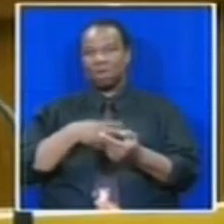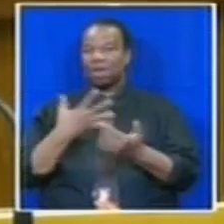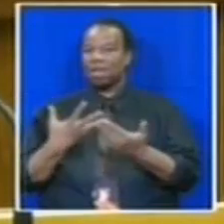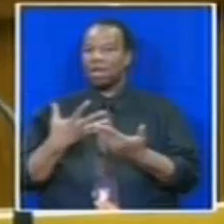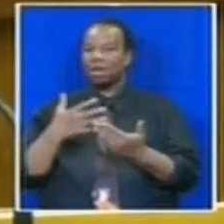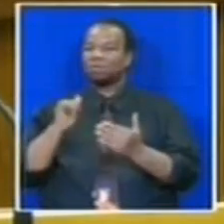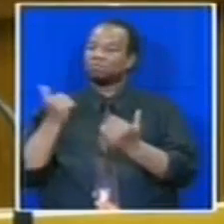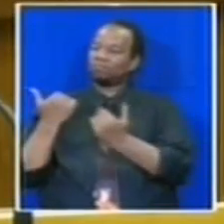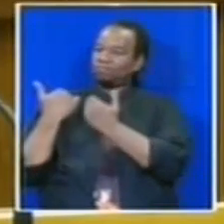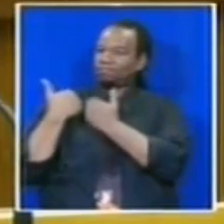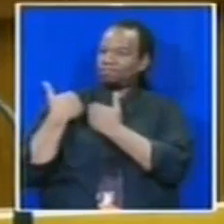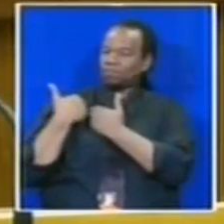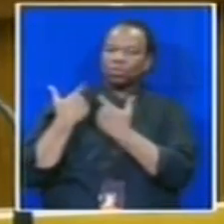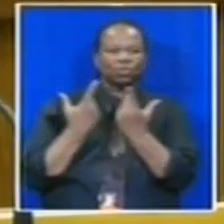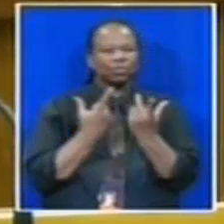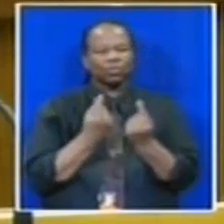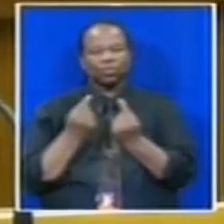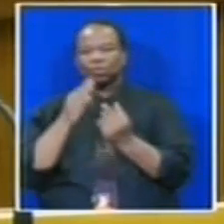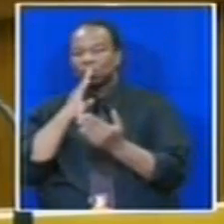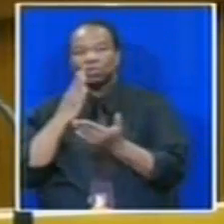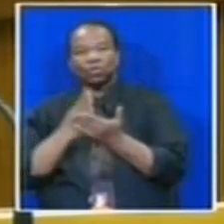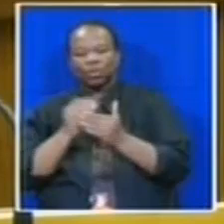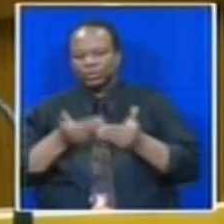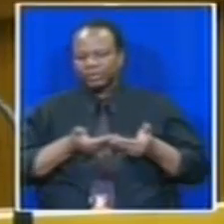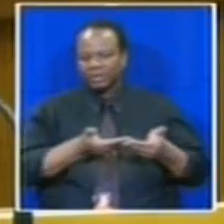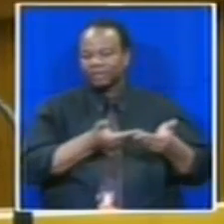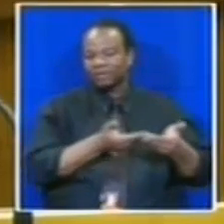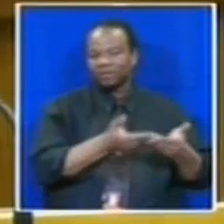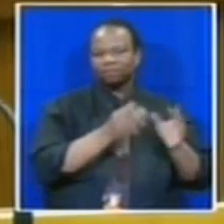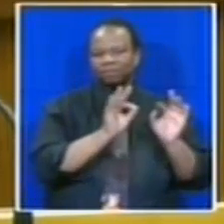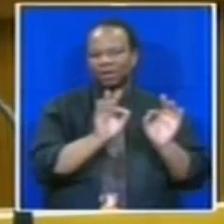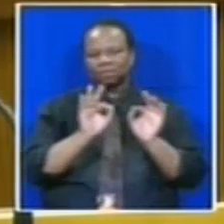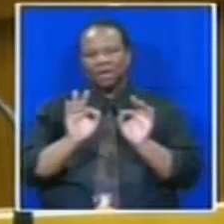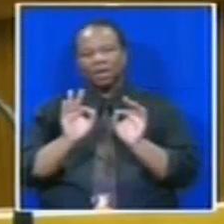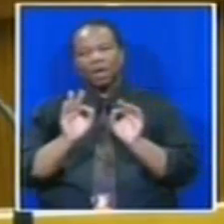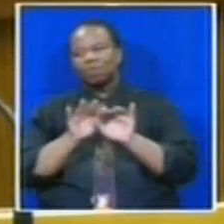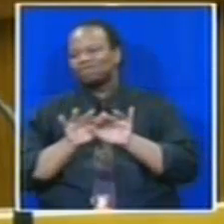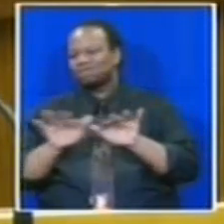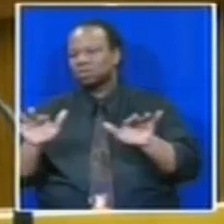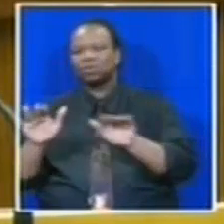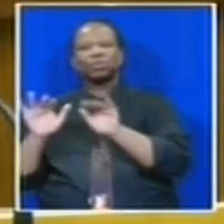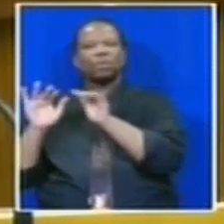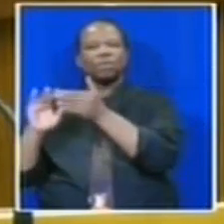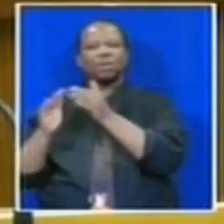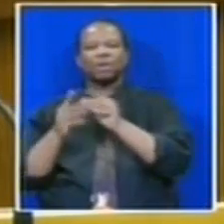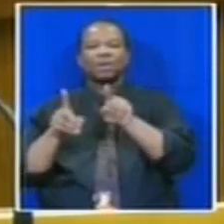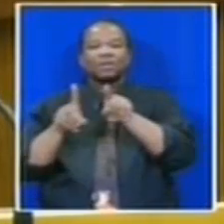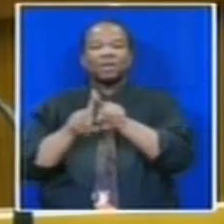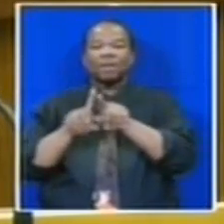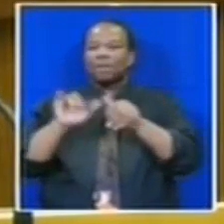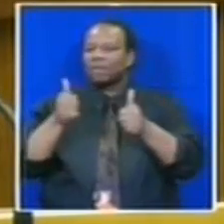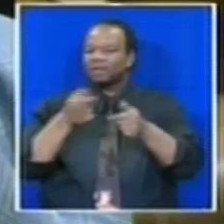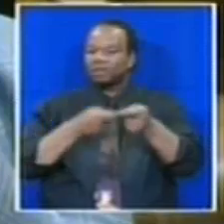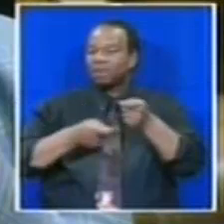play in ensuring delivery of reliable services to all of our people and improving the quality of spending.